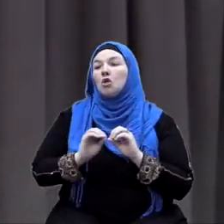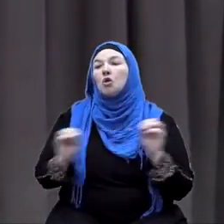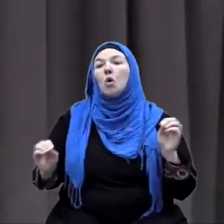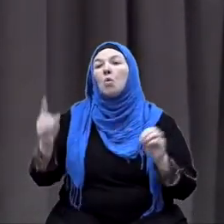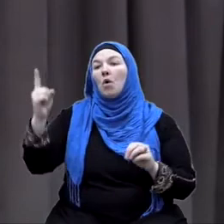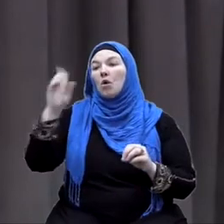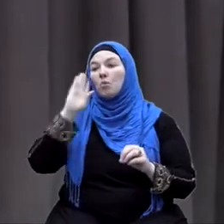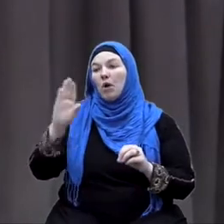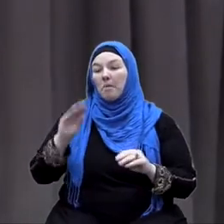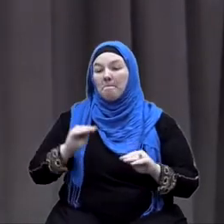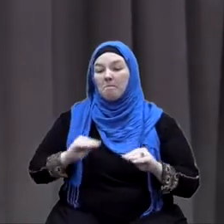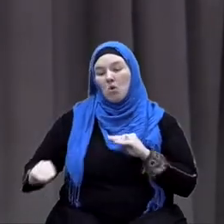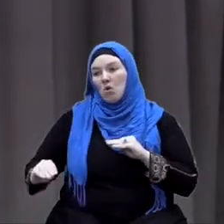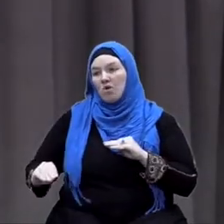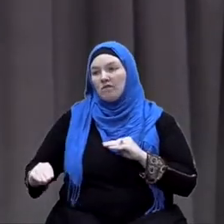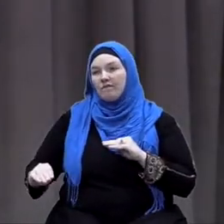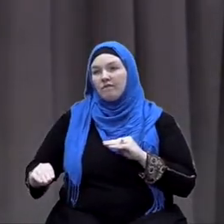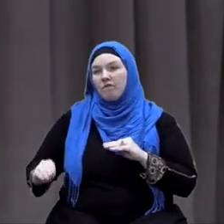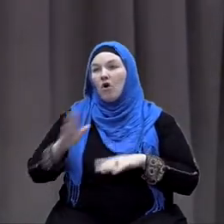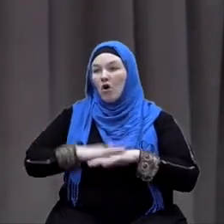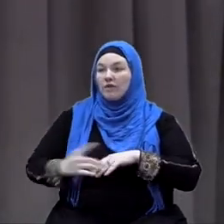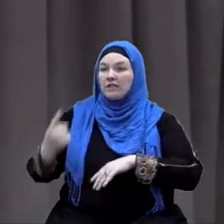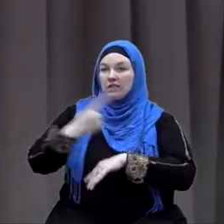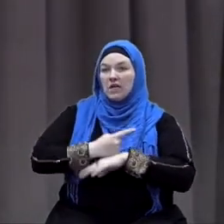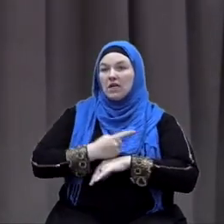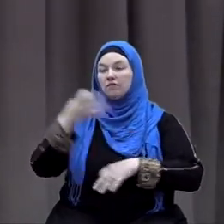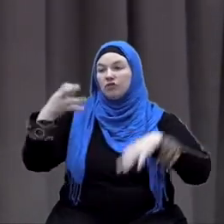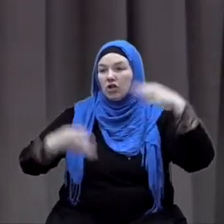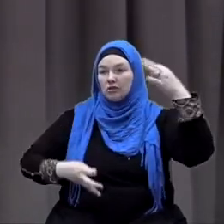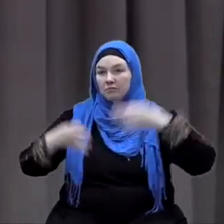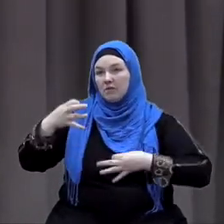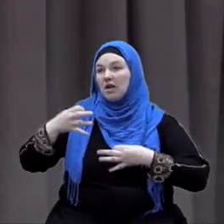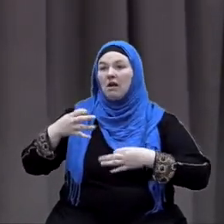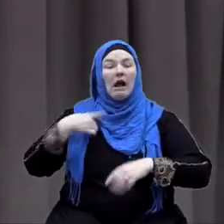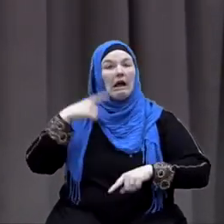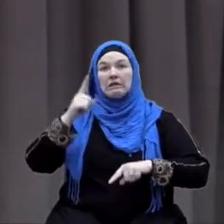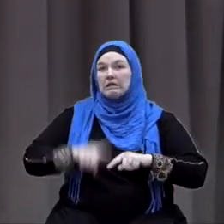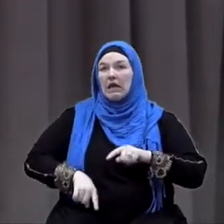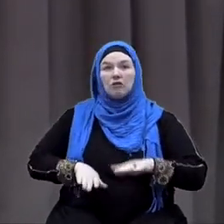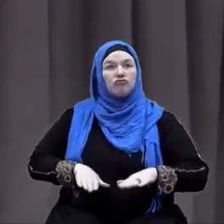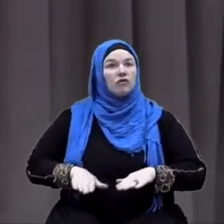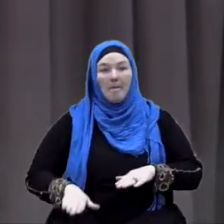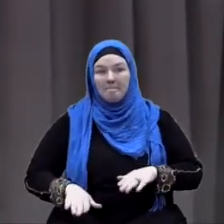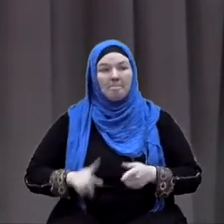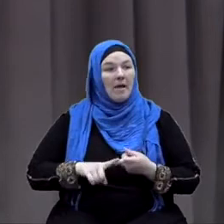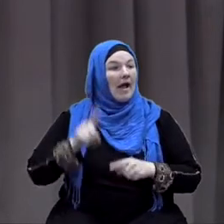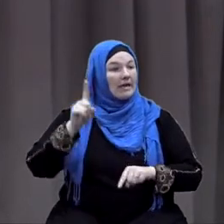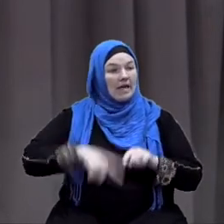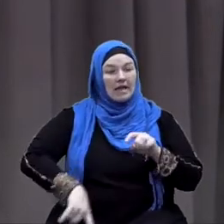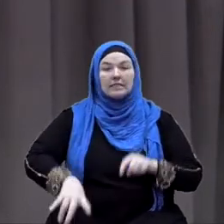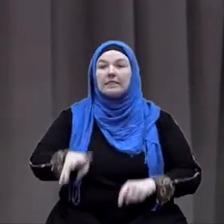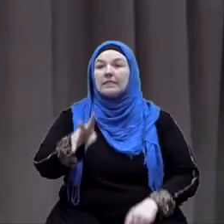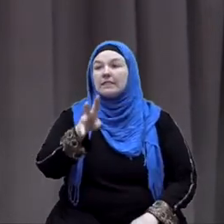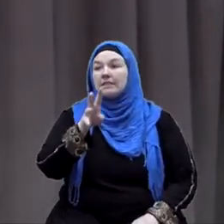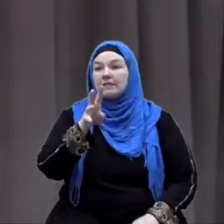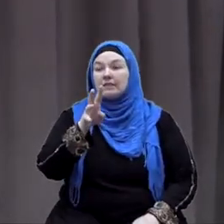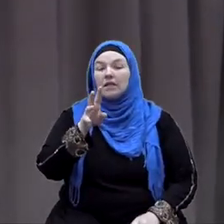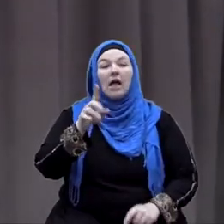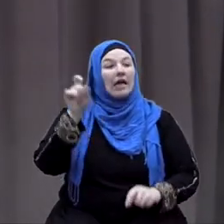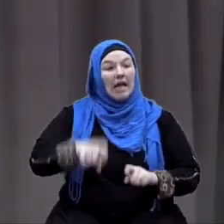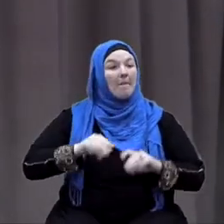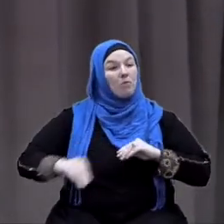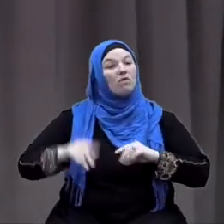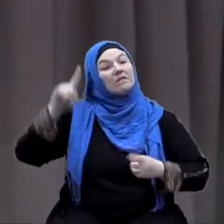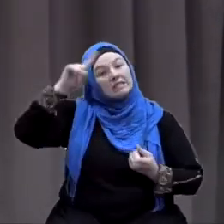foot on the day of judgment, will not be able to take a step before he answers